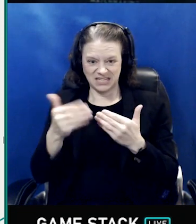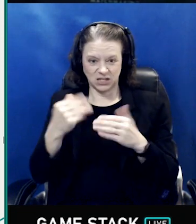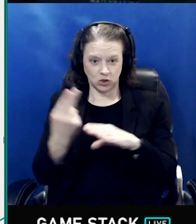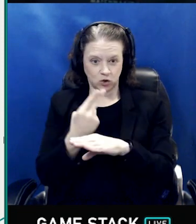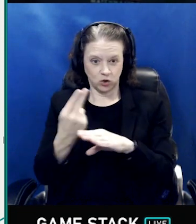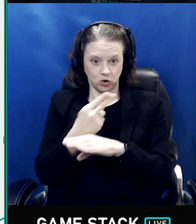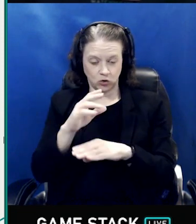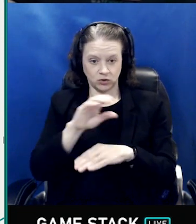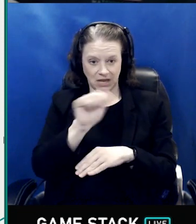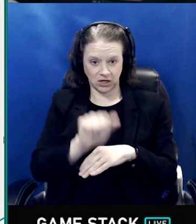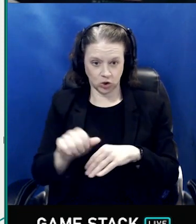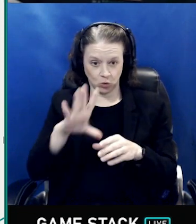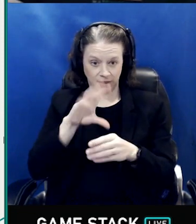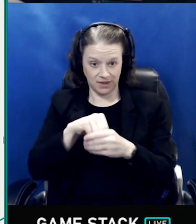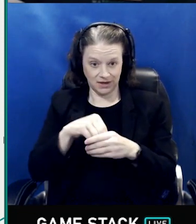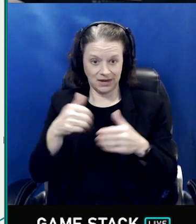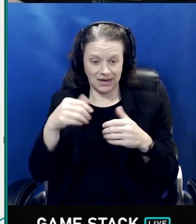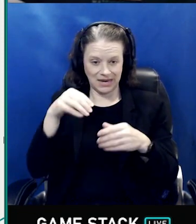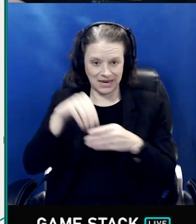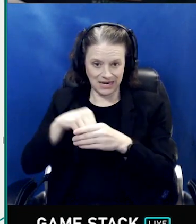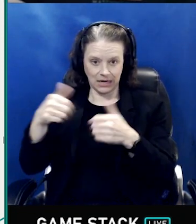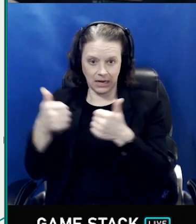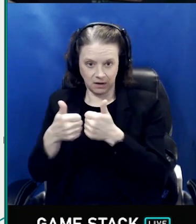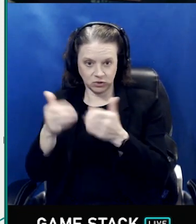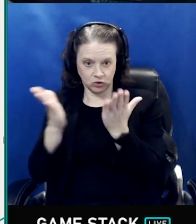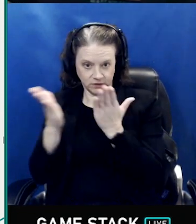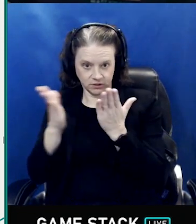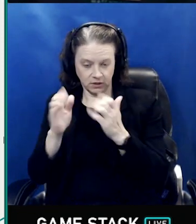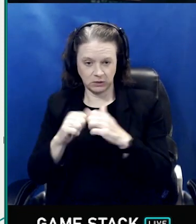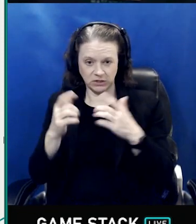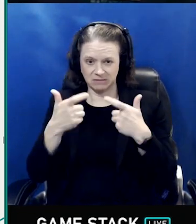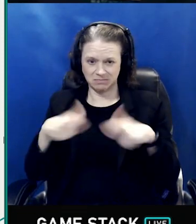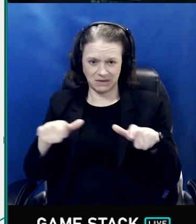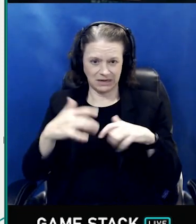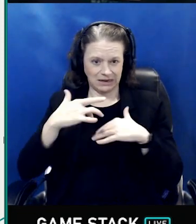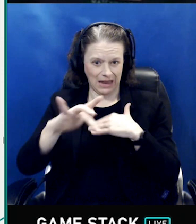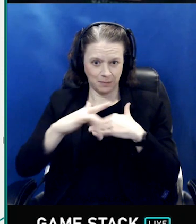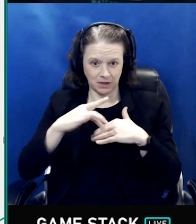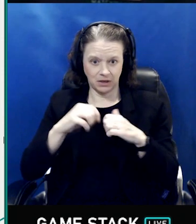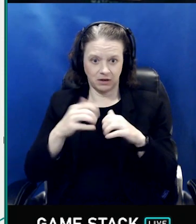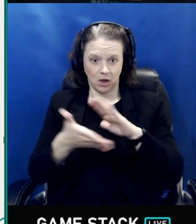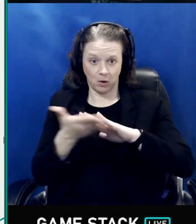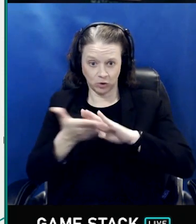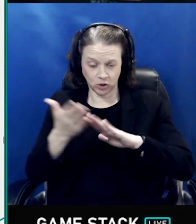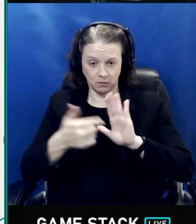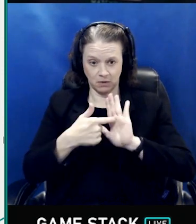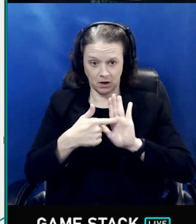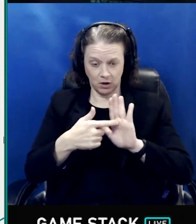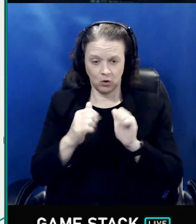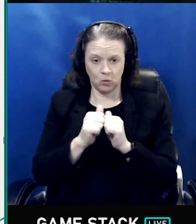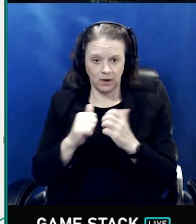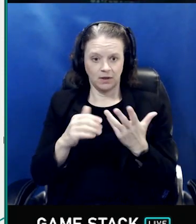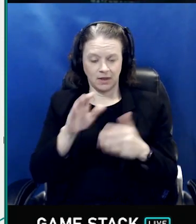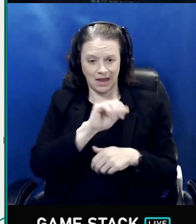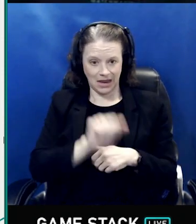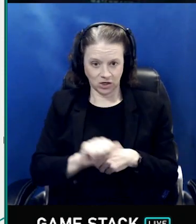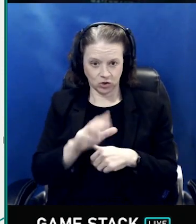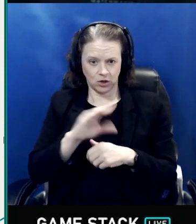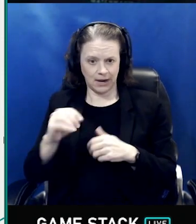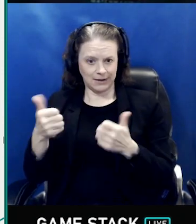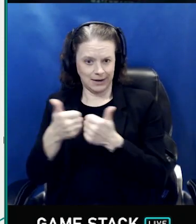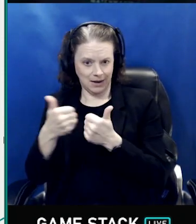services. There was a big gap in operational model between Azure and game services. And due to